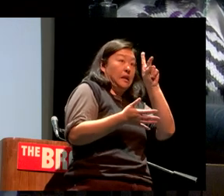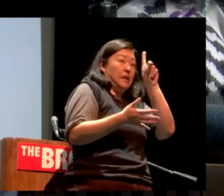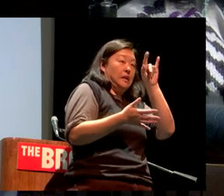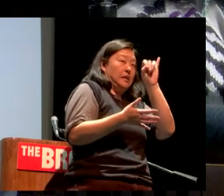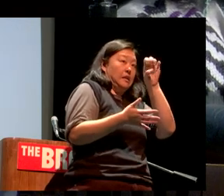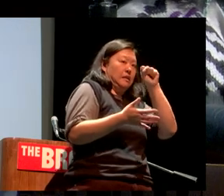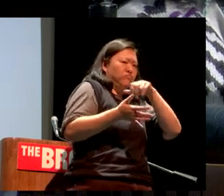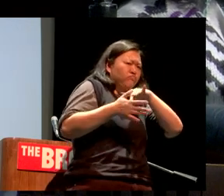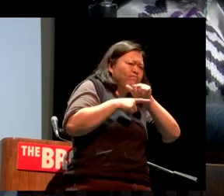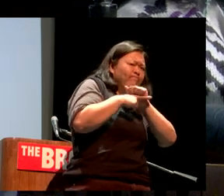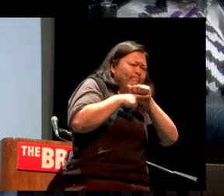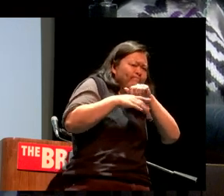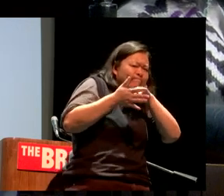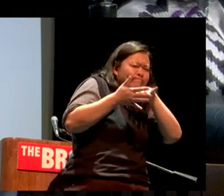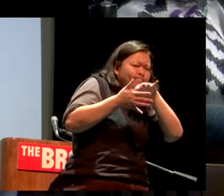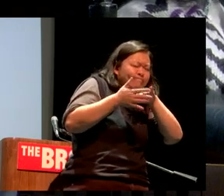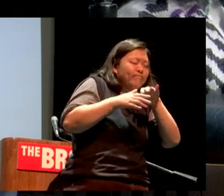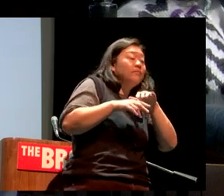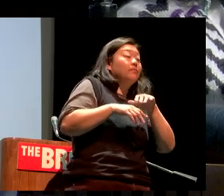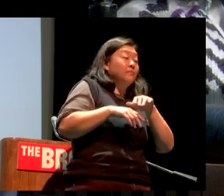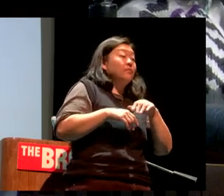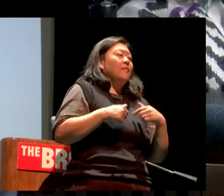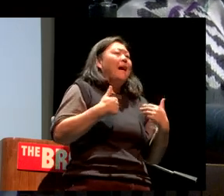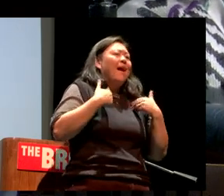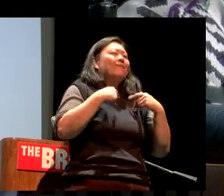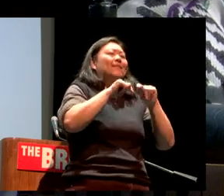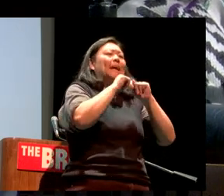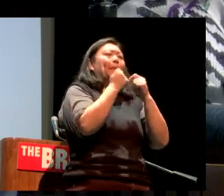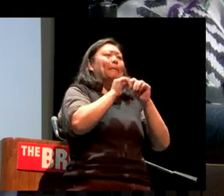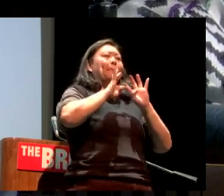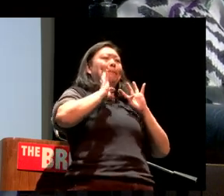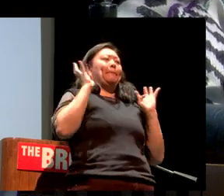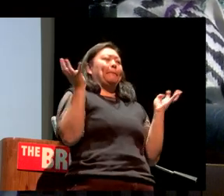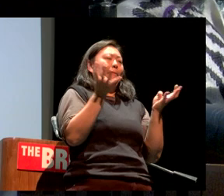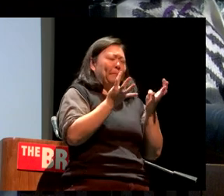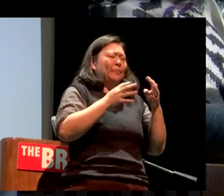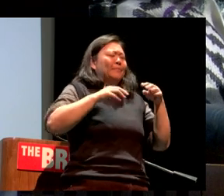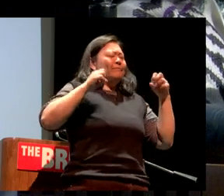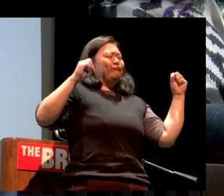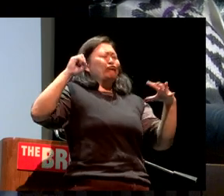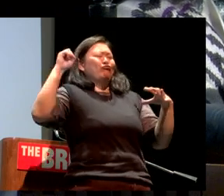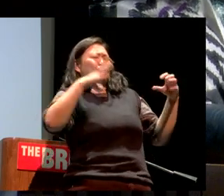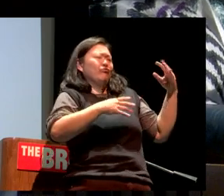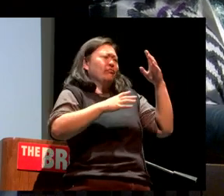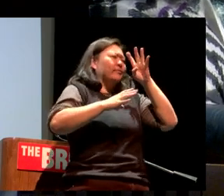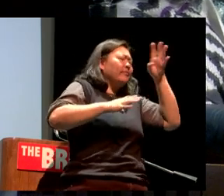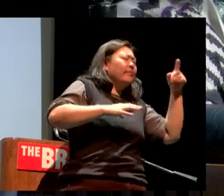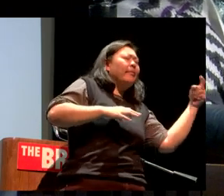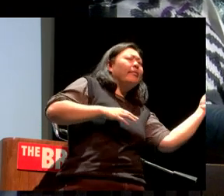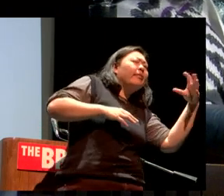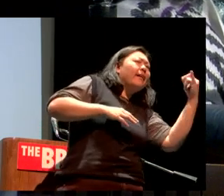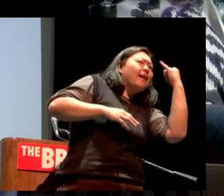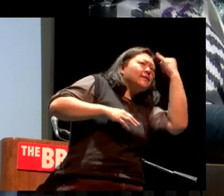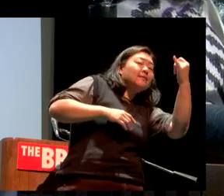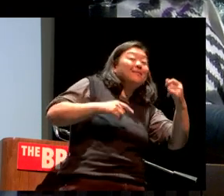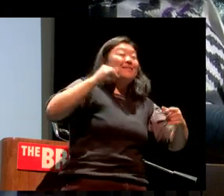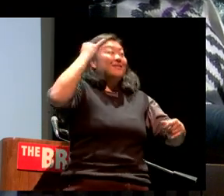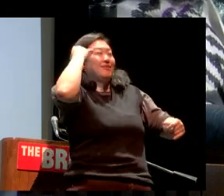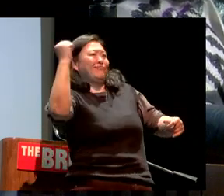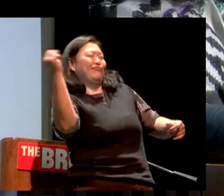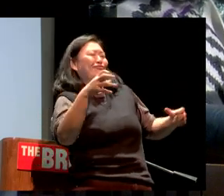their team renovate more. So it's, you know, kind